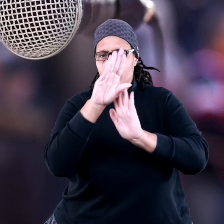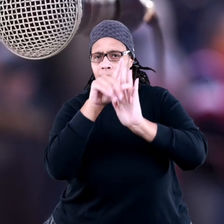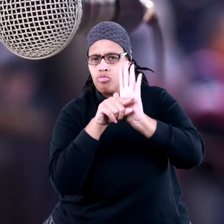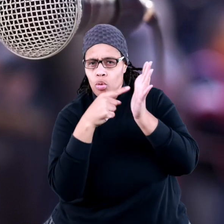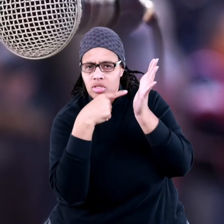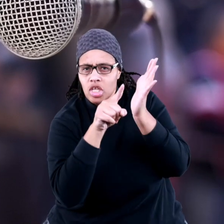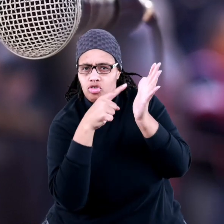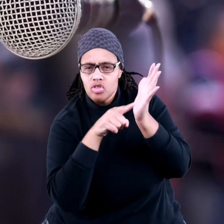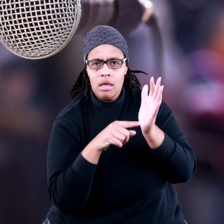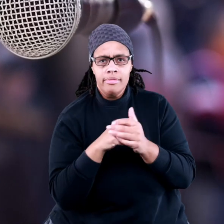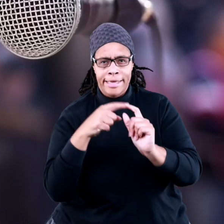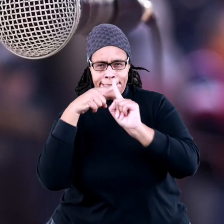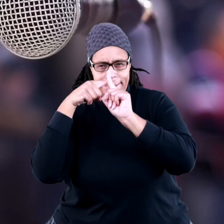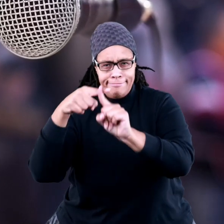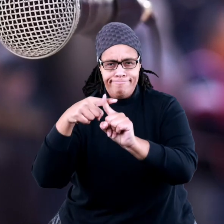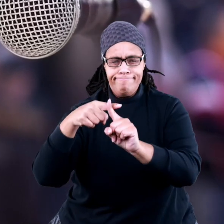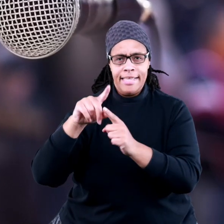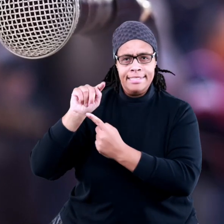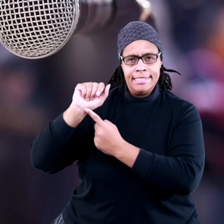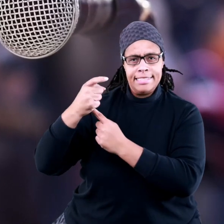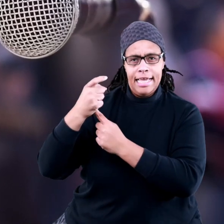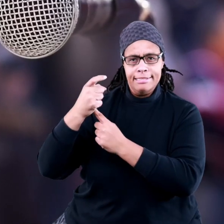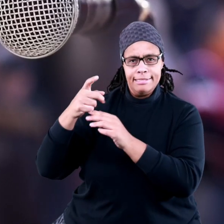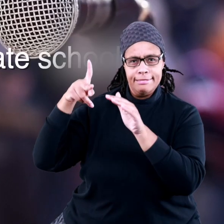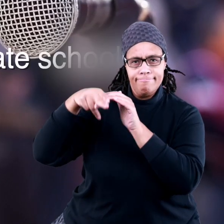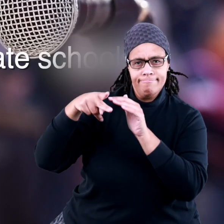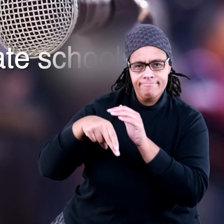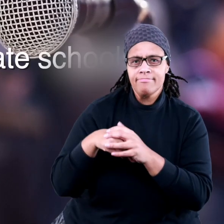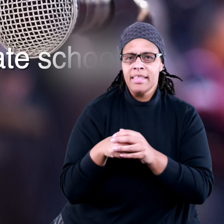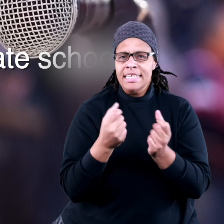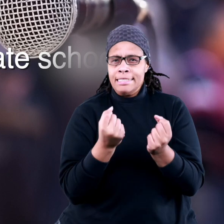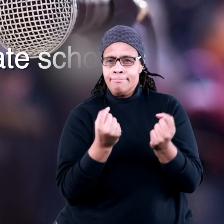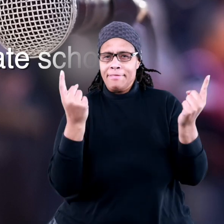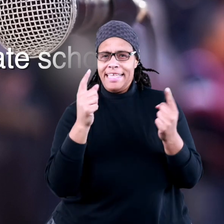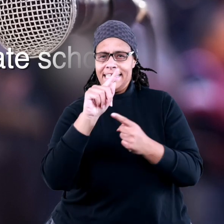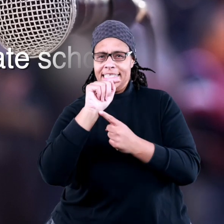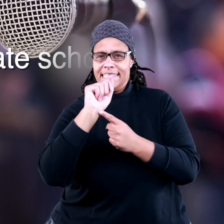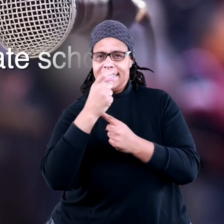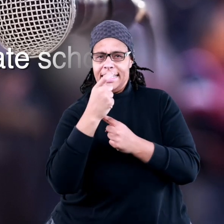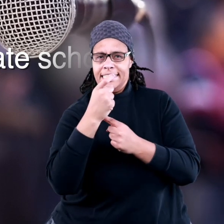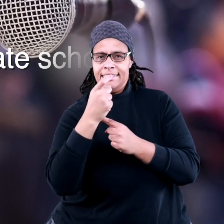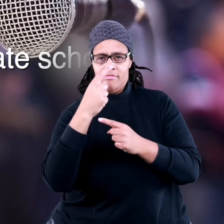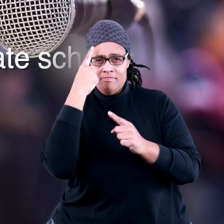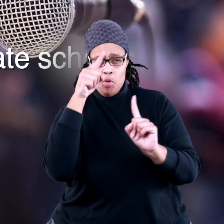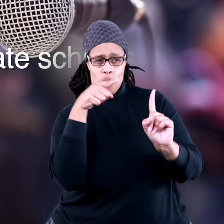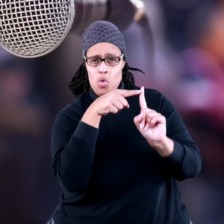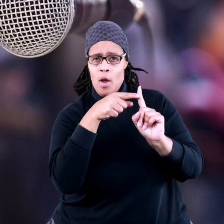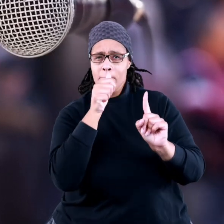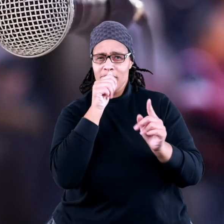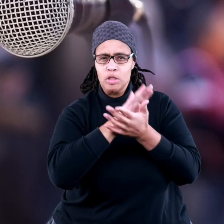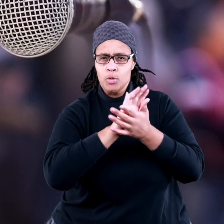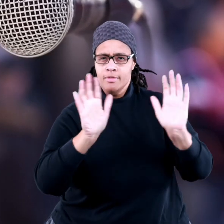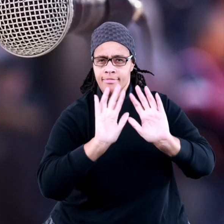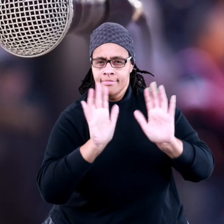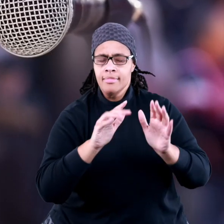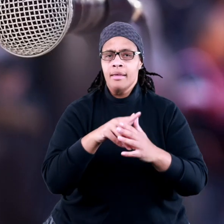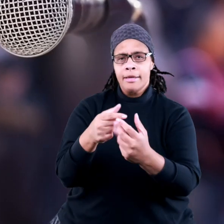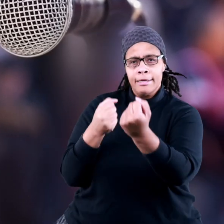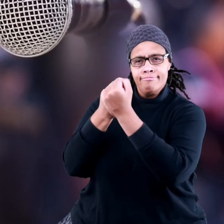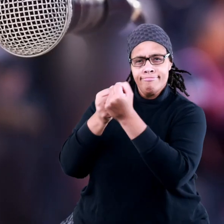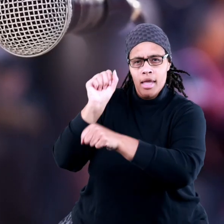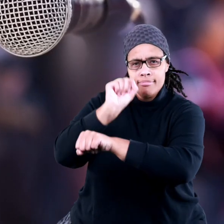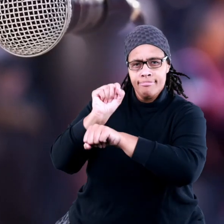background checks, more targeted tax cuts, against spending tax dollars for private schools, support of